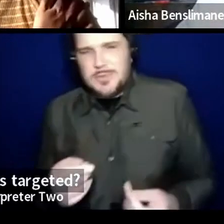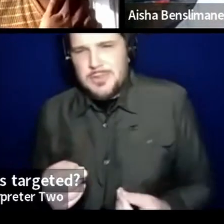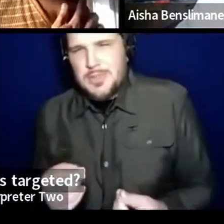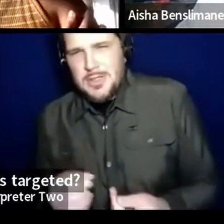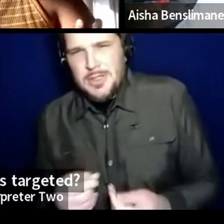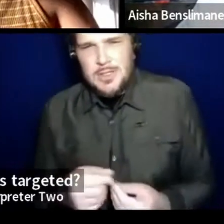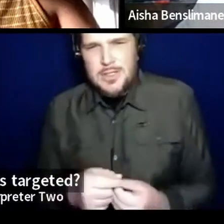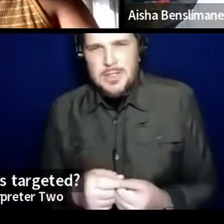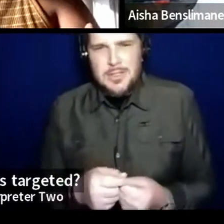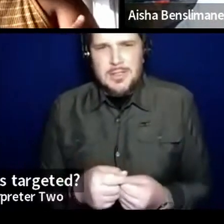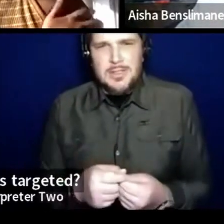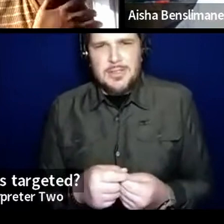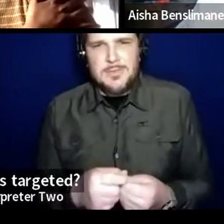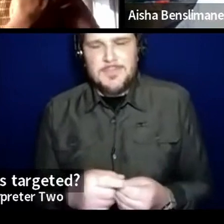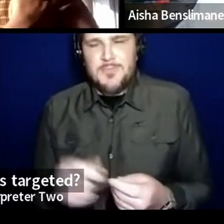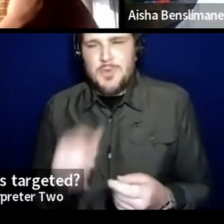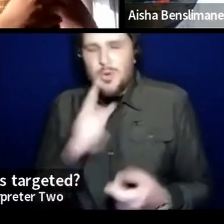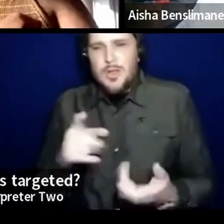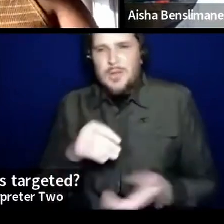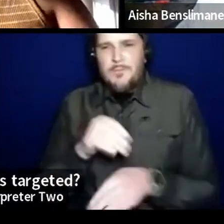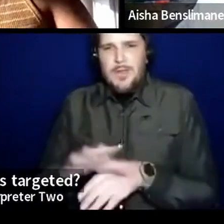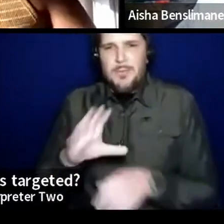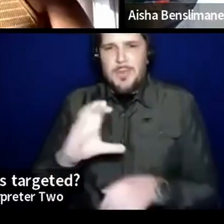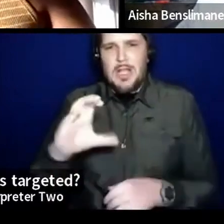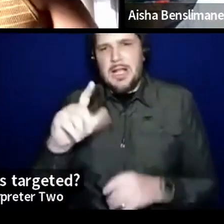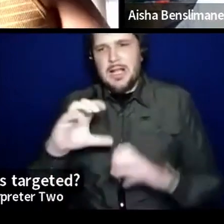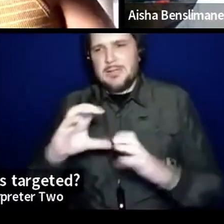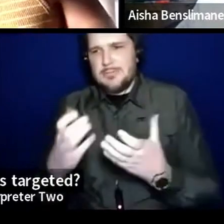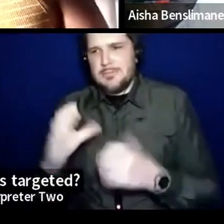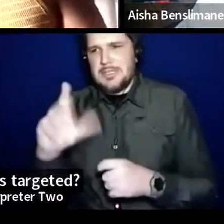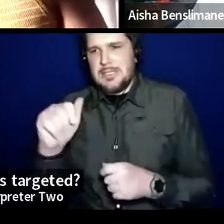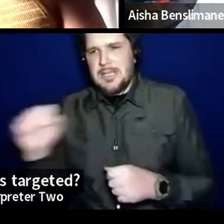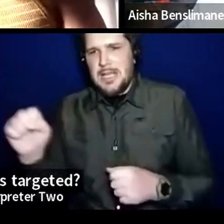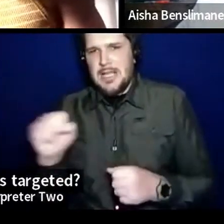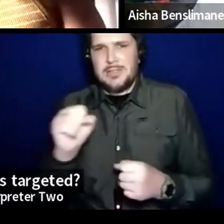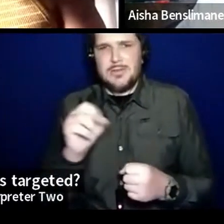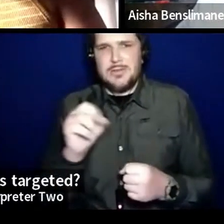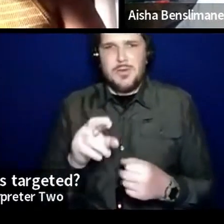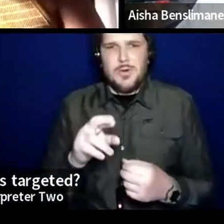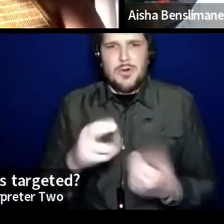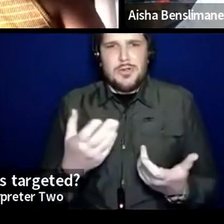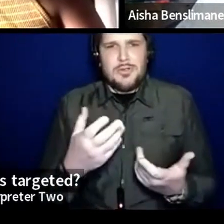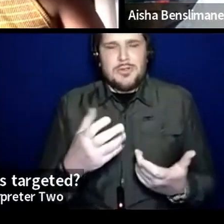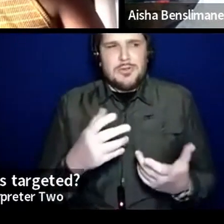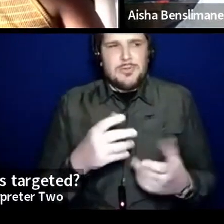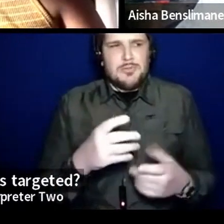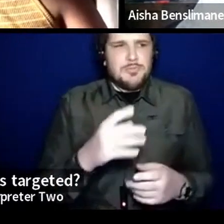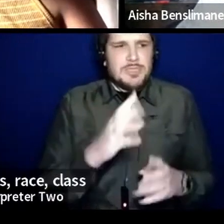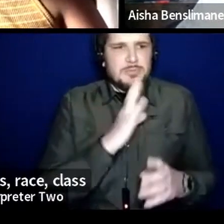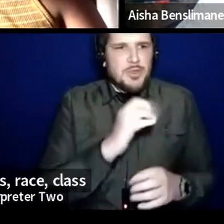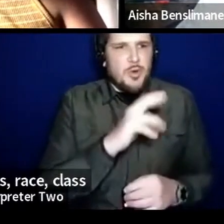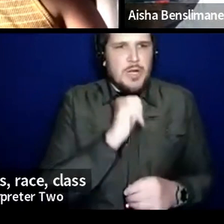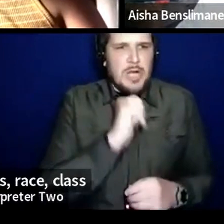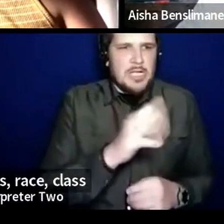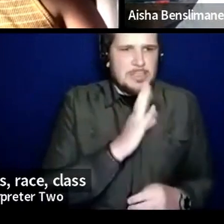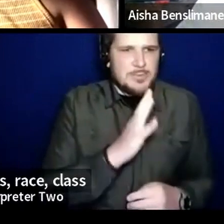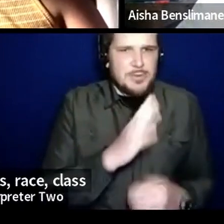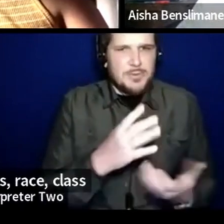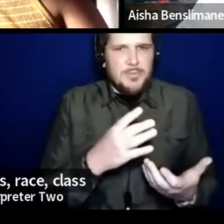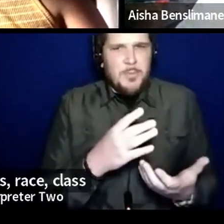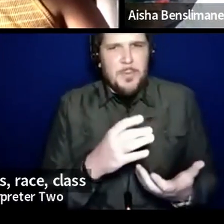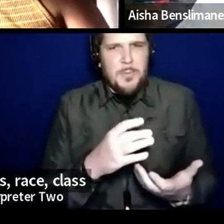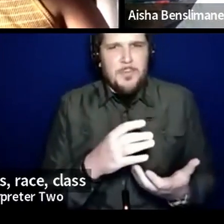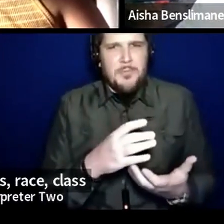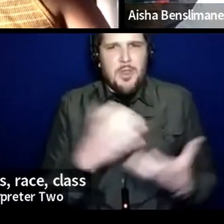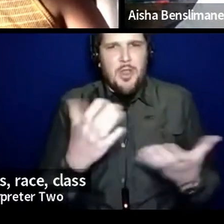race, class, whether you're speaking or not speaking, whether you're auditory user, and a lot of things that